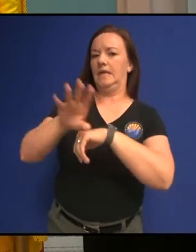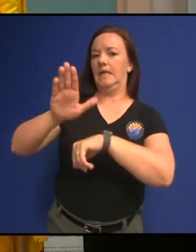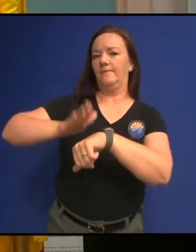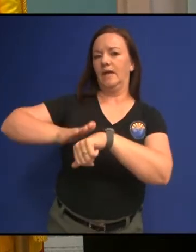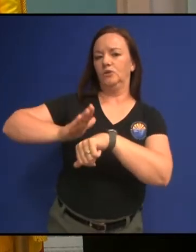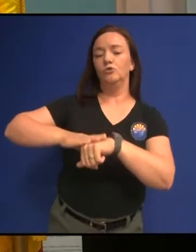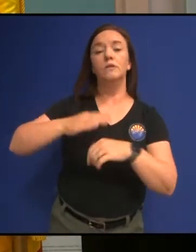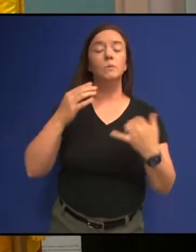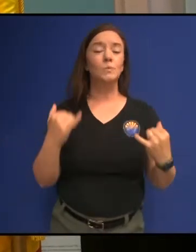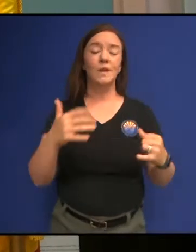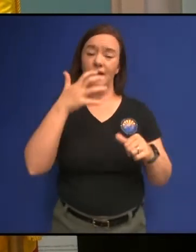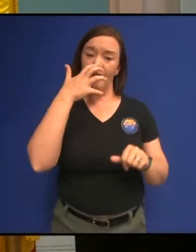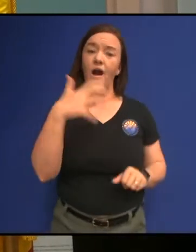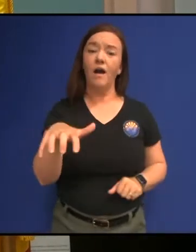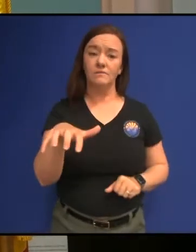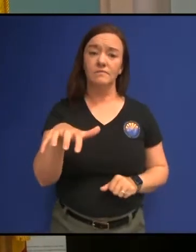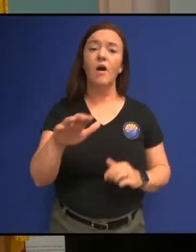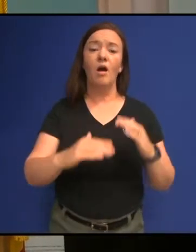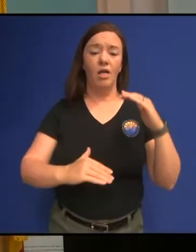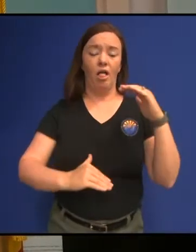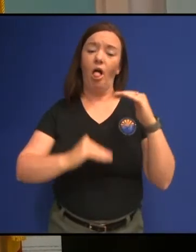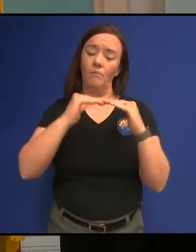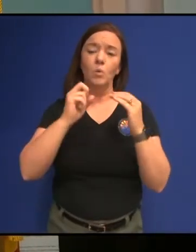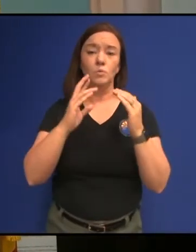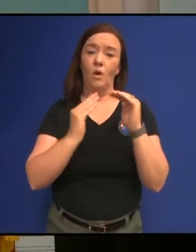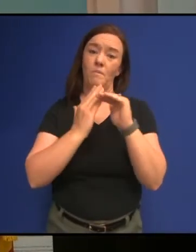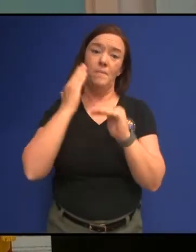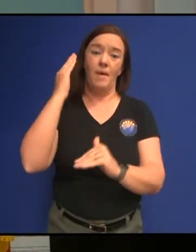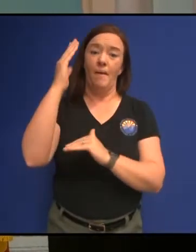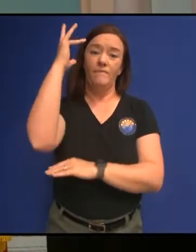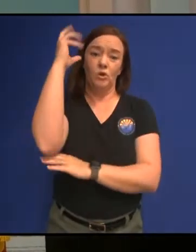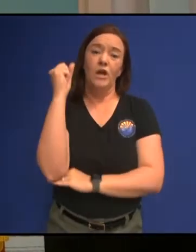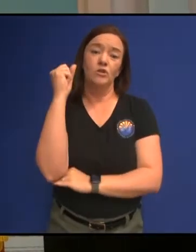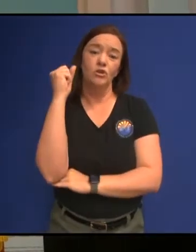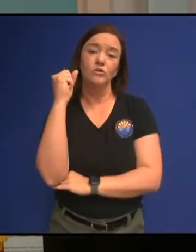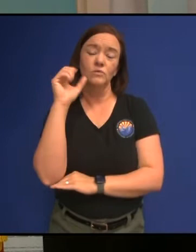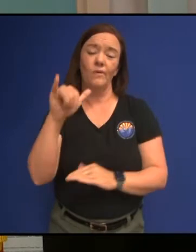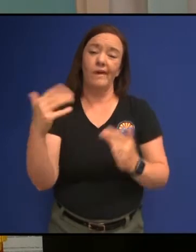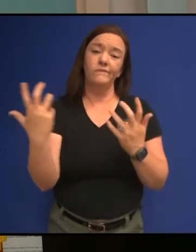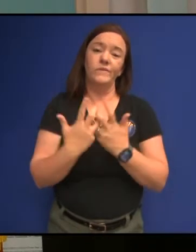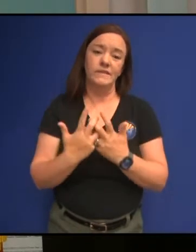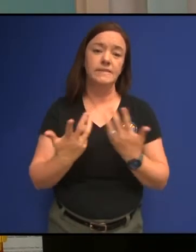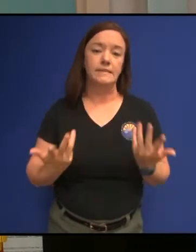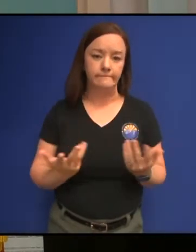day today, near record, so all makes sense. We'll move on.